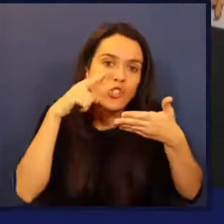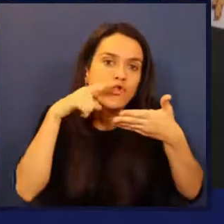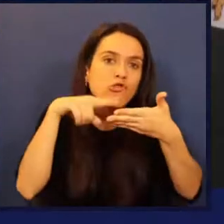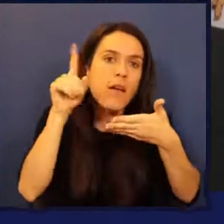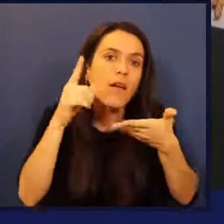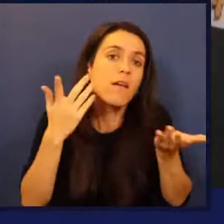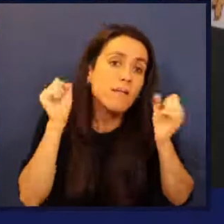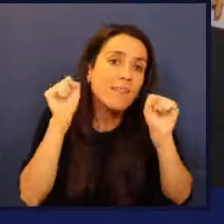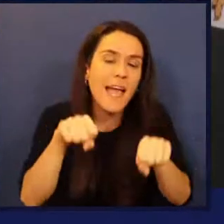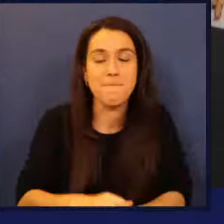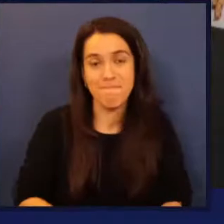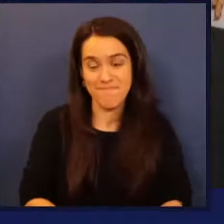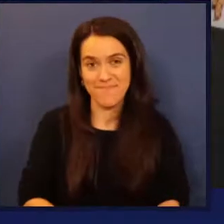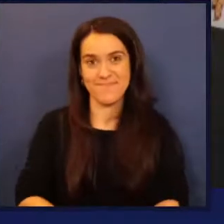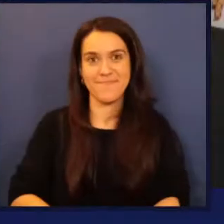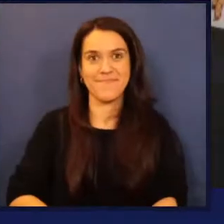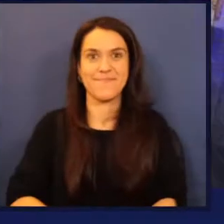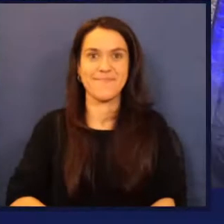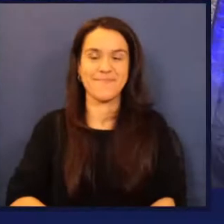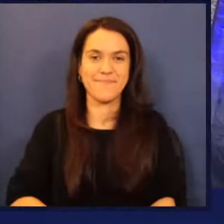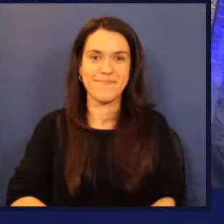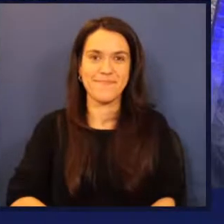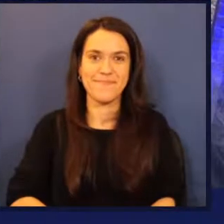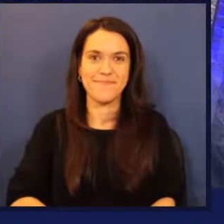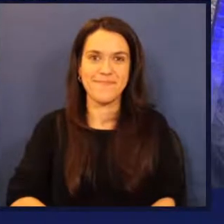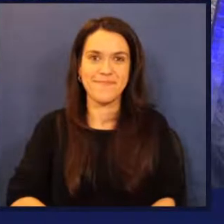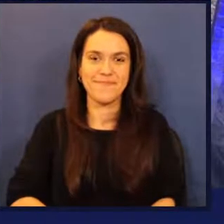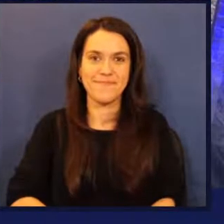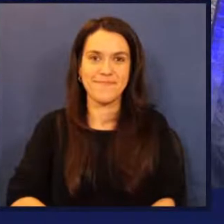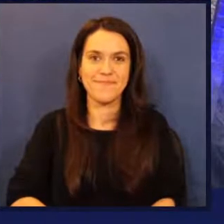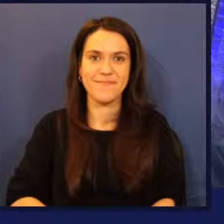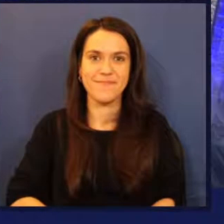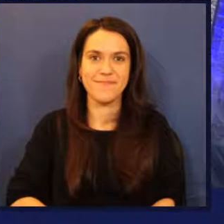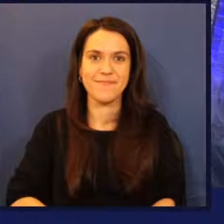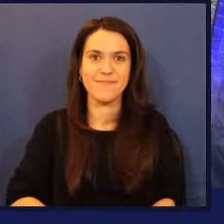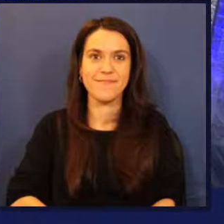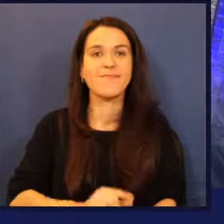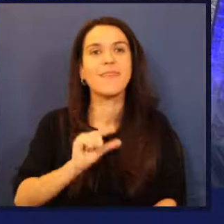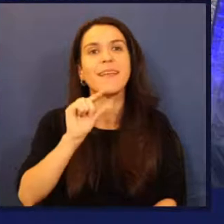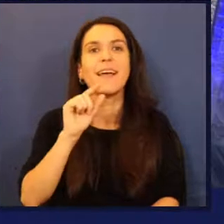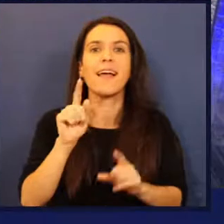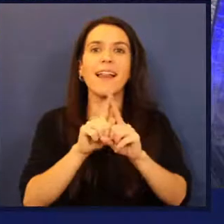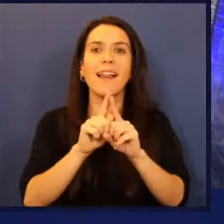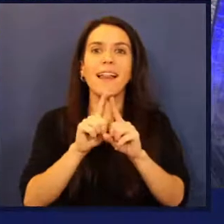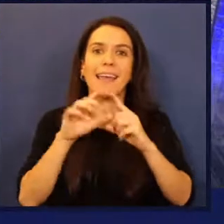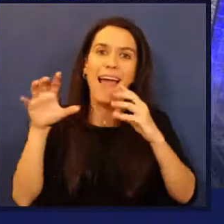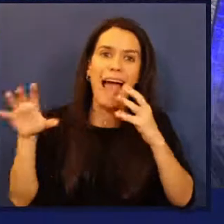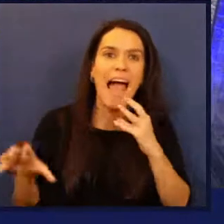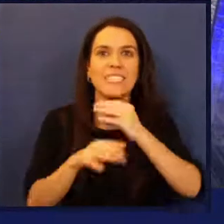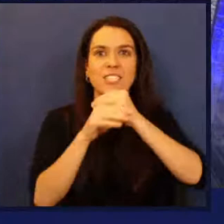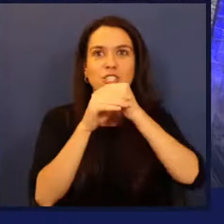could use, I think. It's a sort of an additional safety net, and we can't have enough of those.